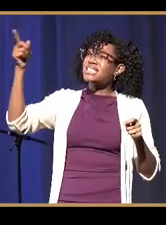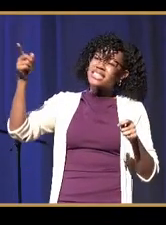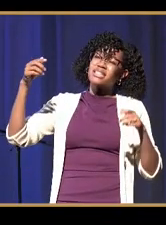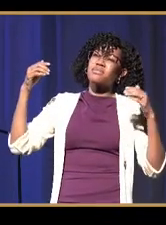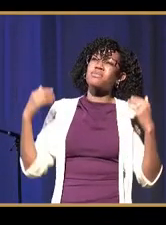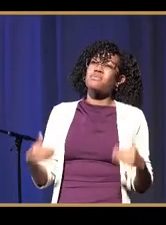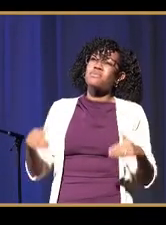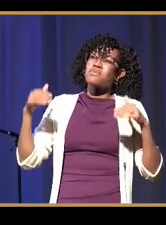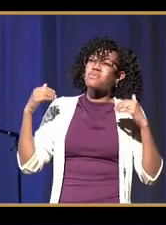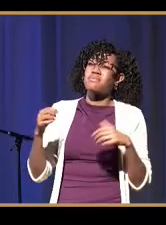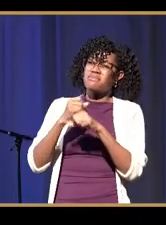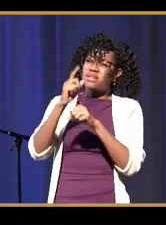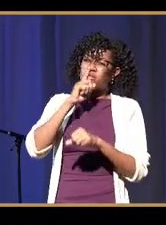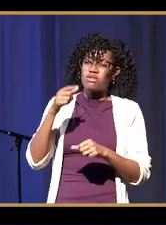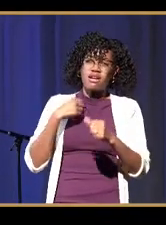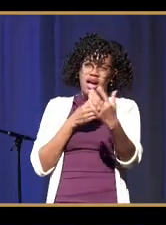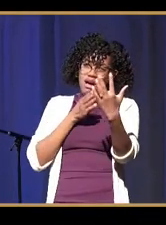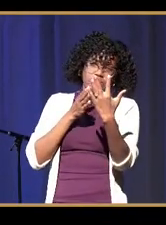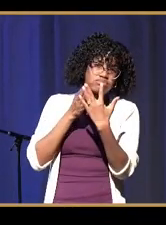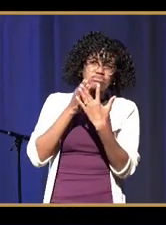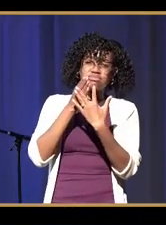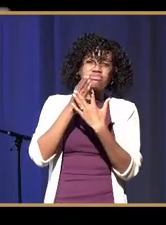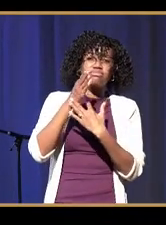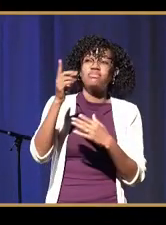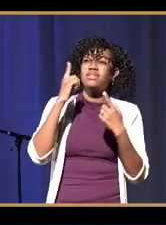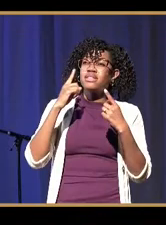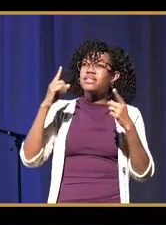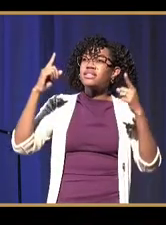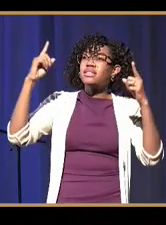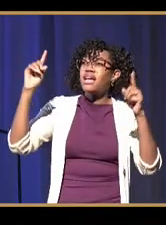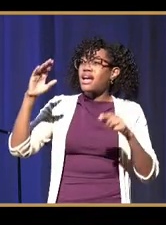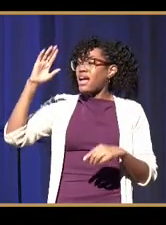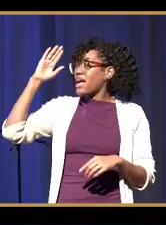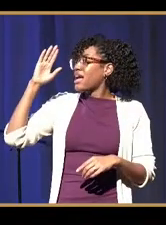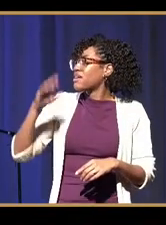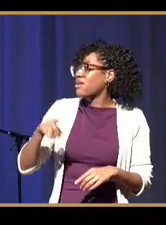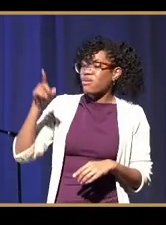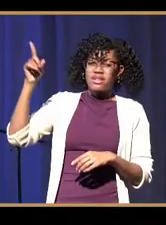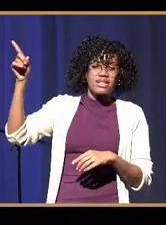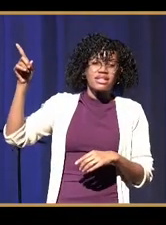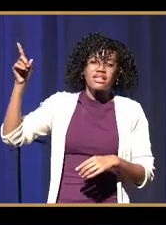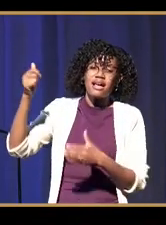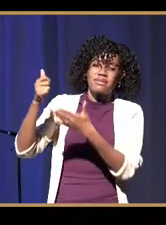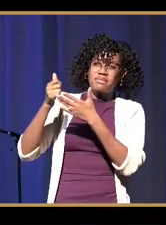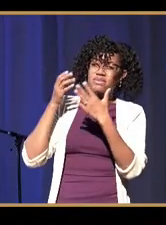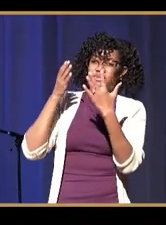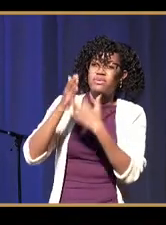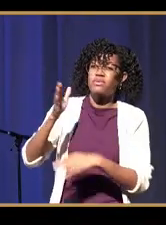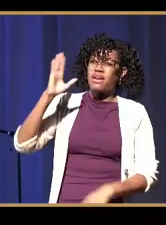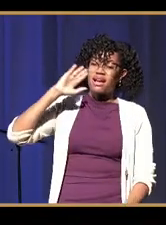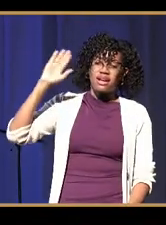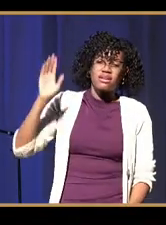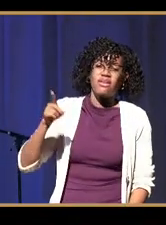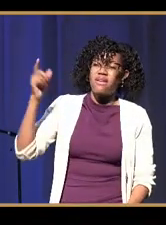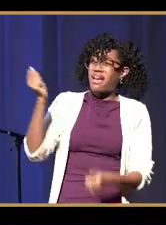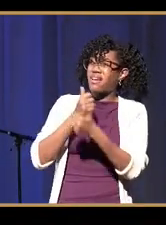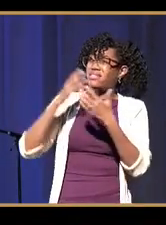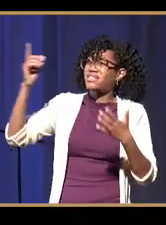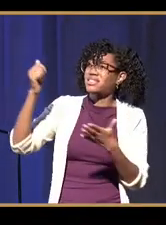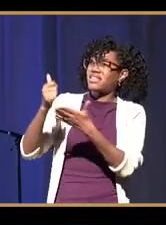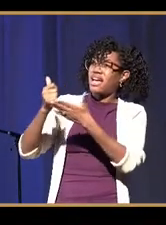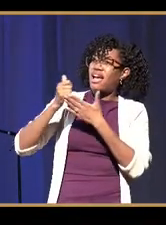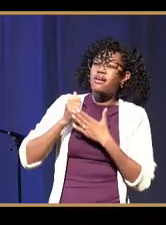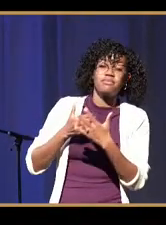made sure that I got through. Not only did he take me through, not only did he take